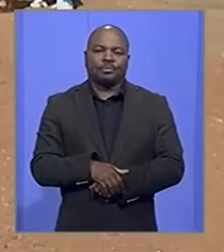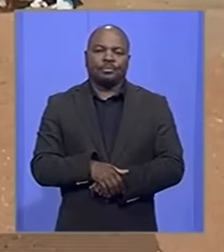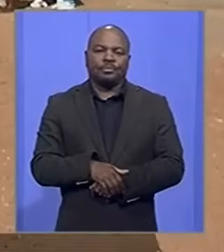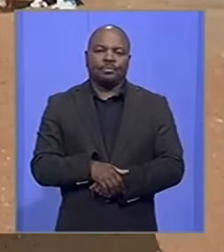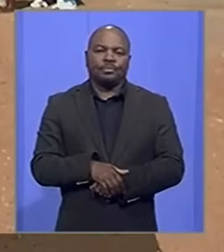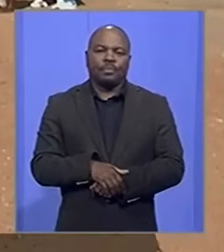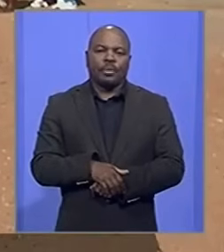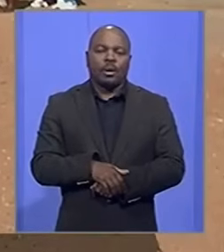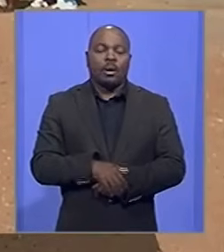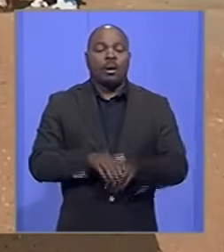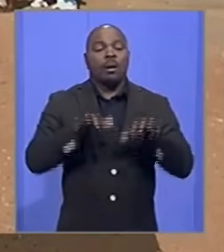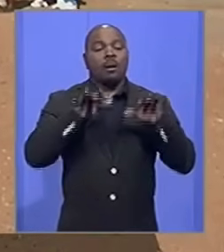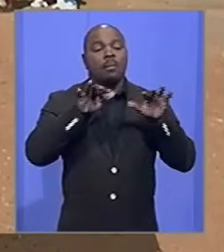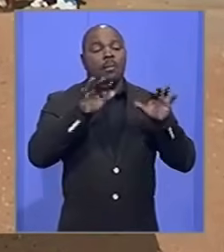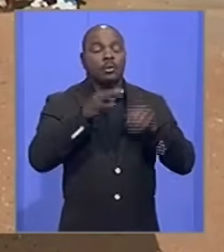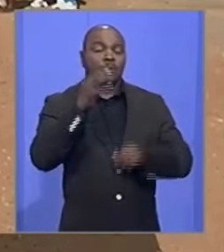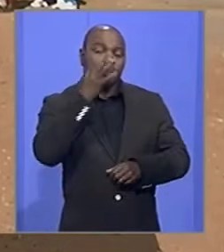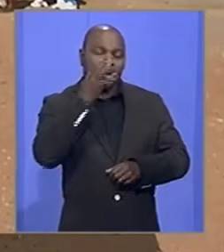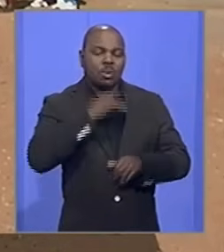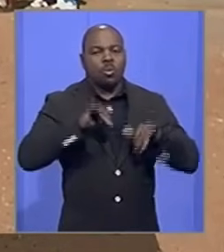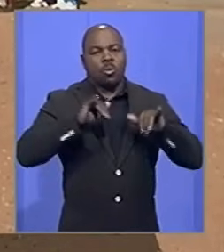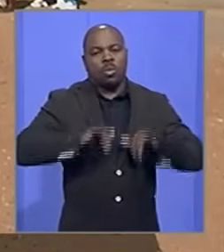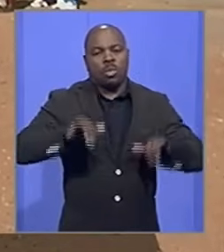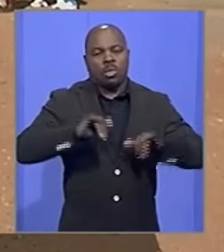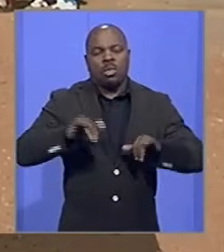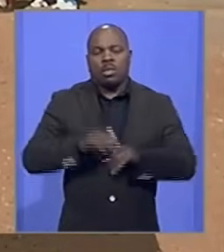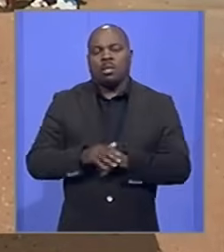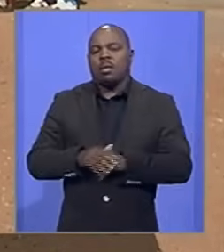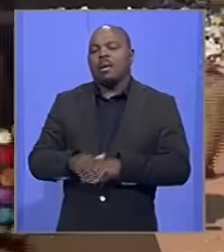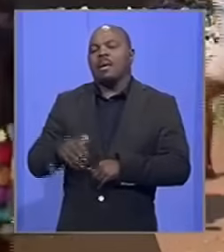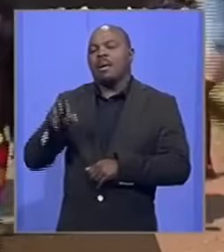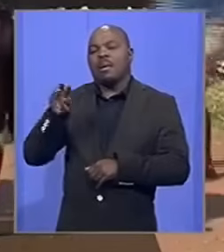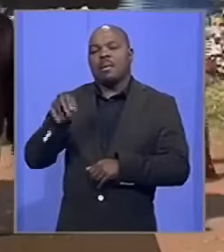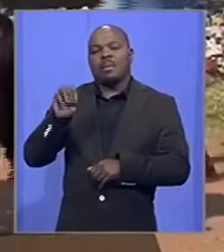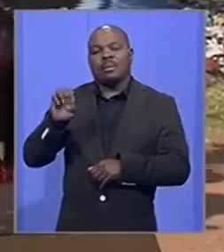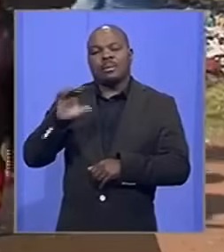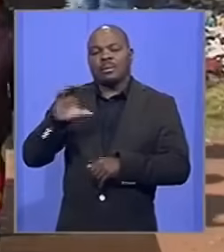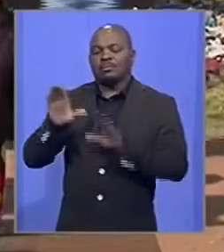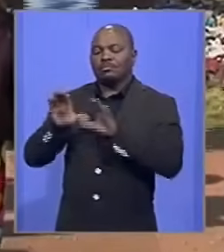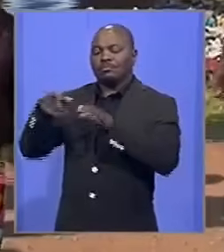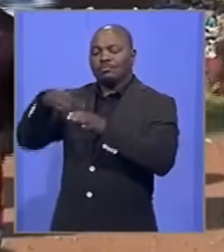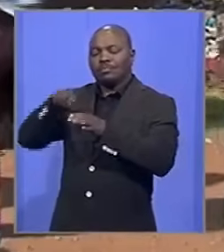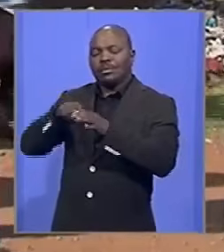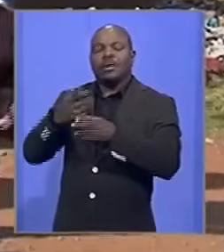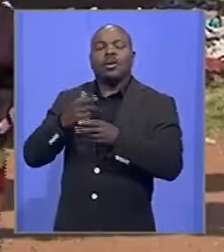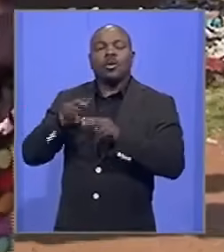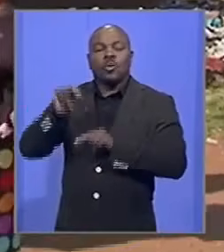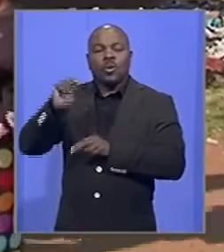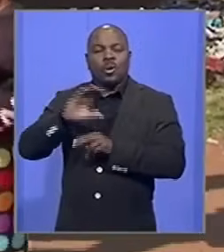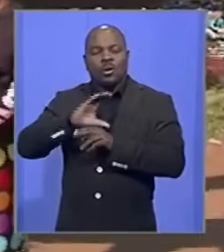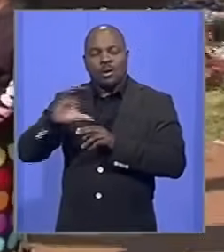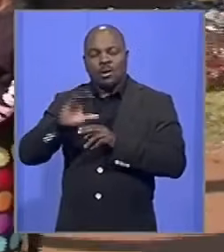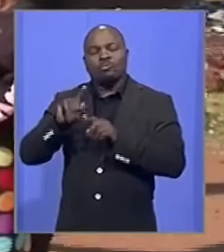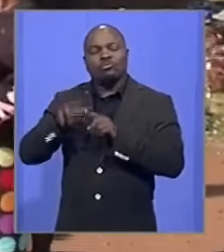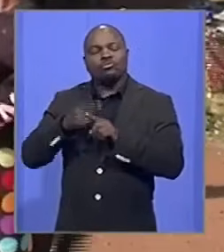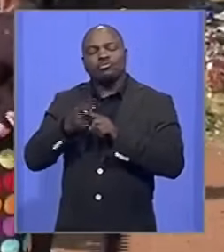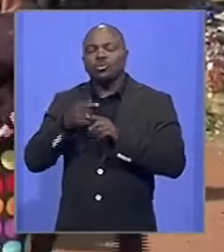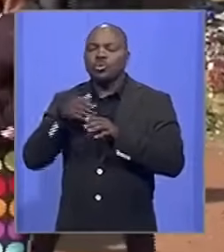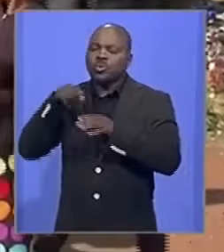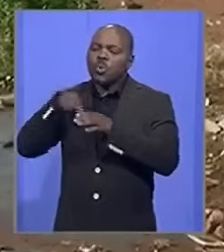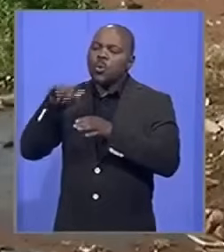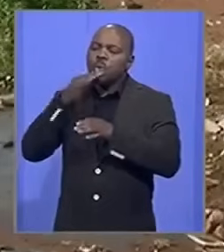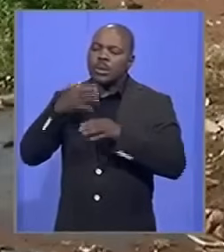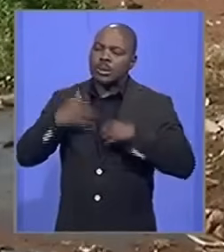Baai ba hlalosa ha ba emetse phatlalatso ya ditho tsa lekgotla la phethahatso la mmuso wa province ya Northern Cape ka tjantjello e